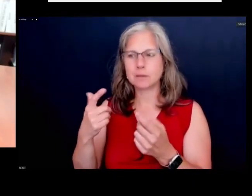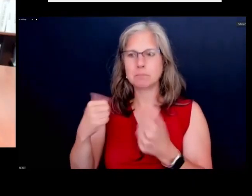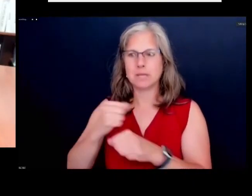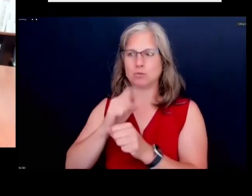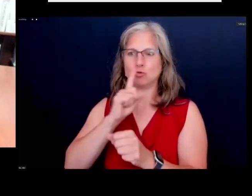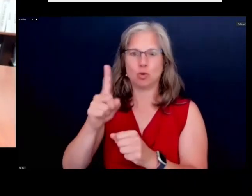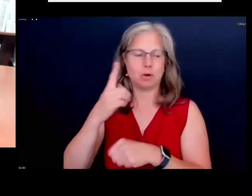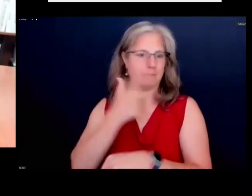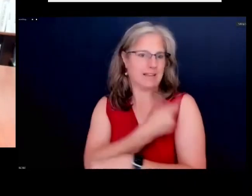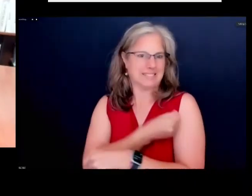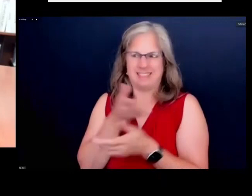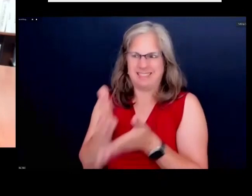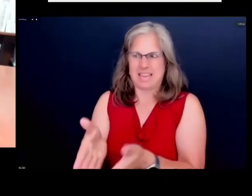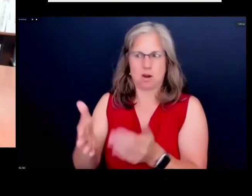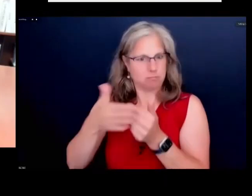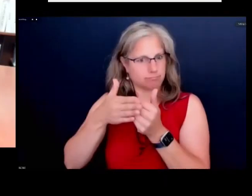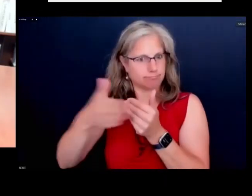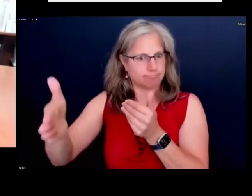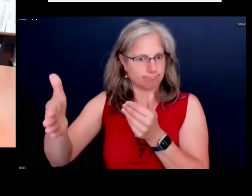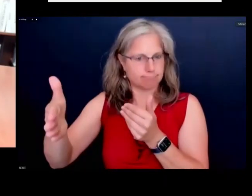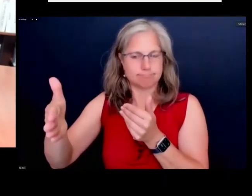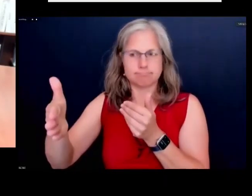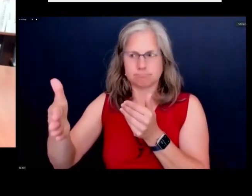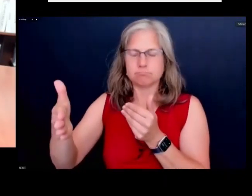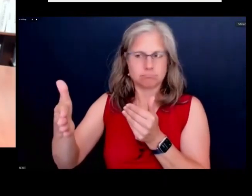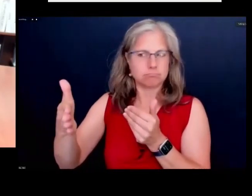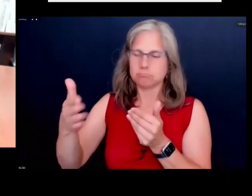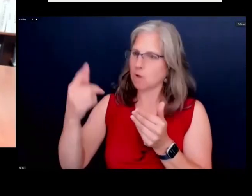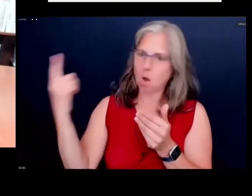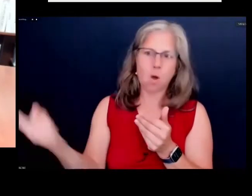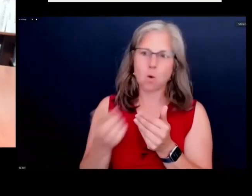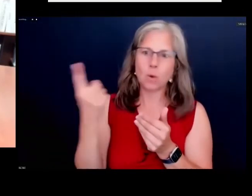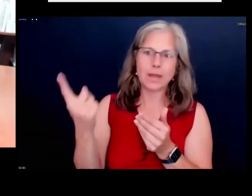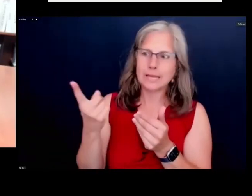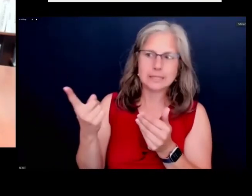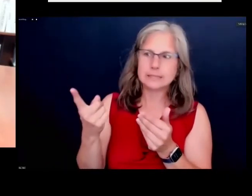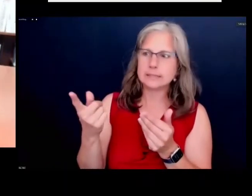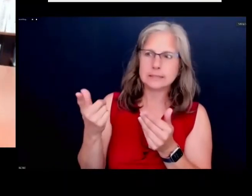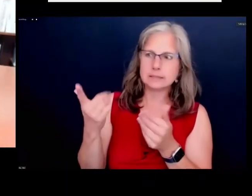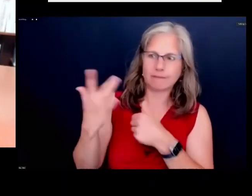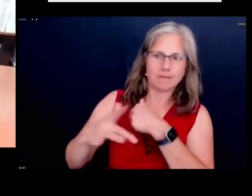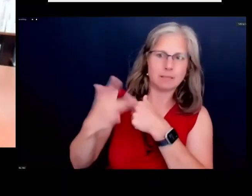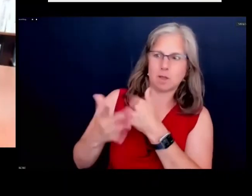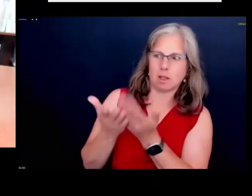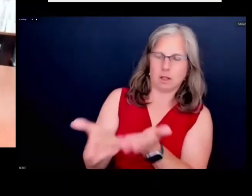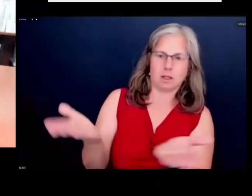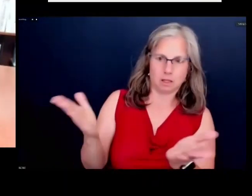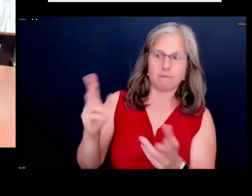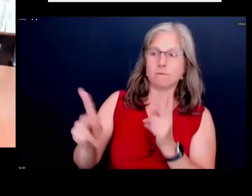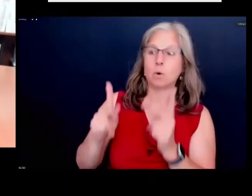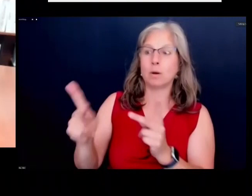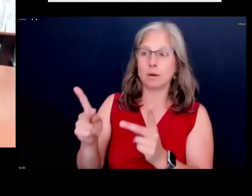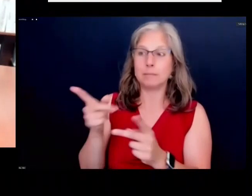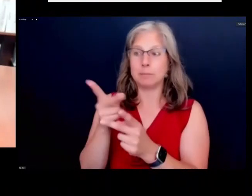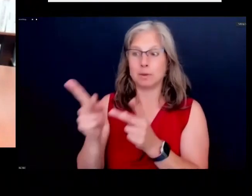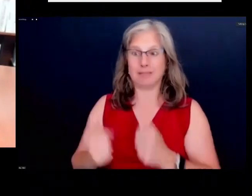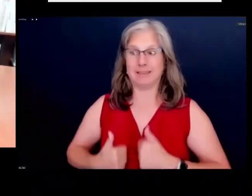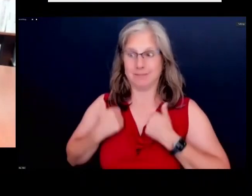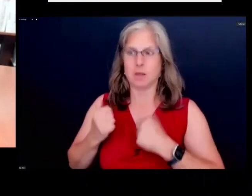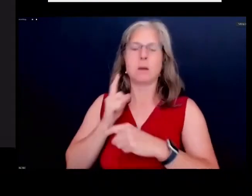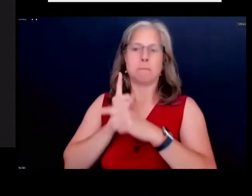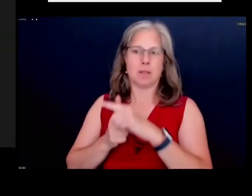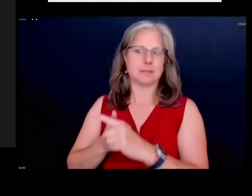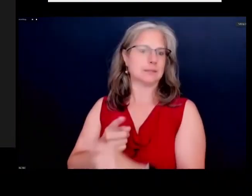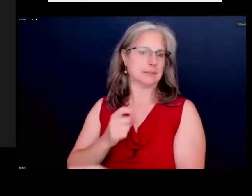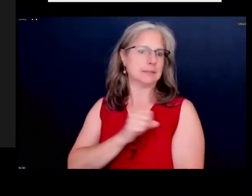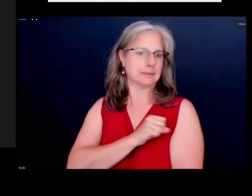moving forward so that it is very, very accessible to all residents coming in as well as the staff.